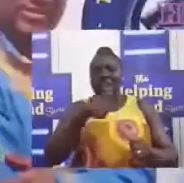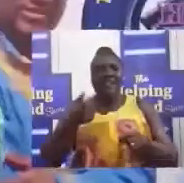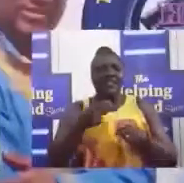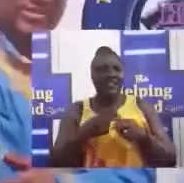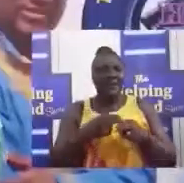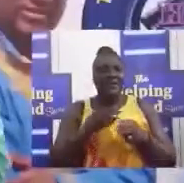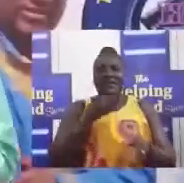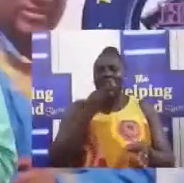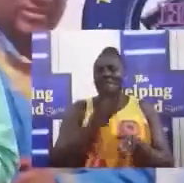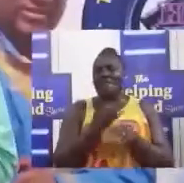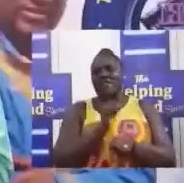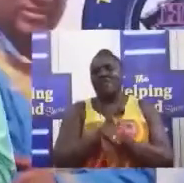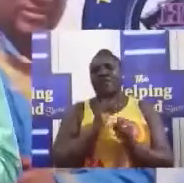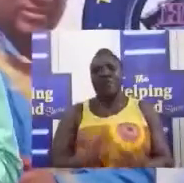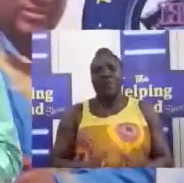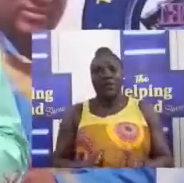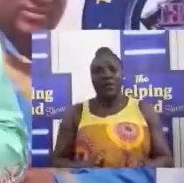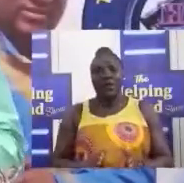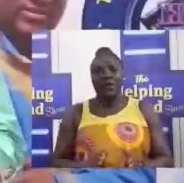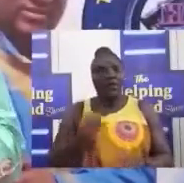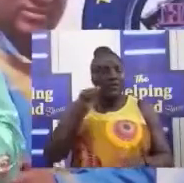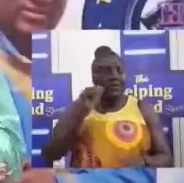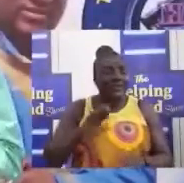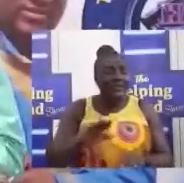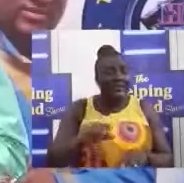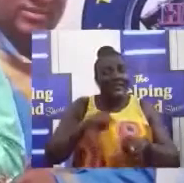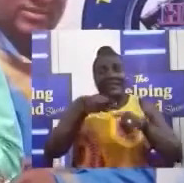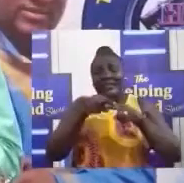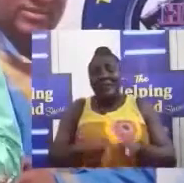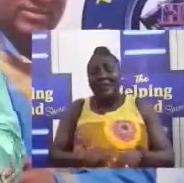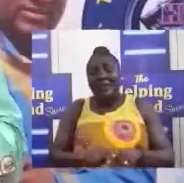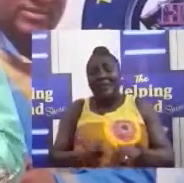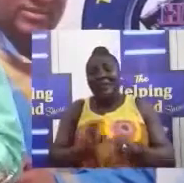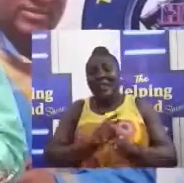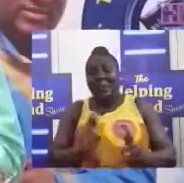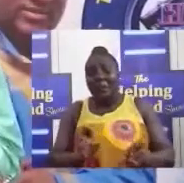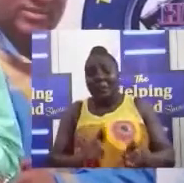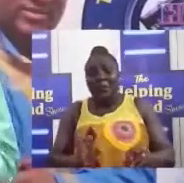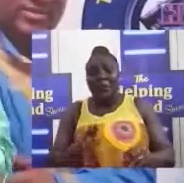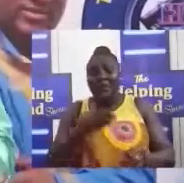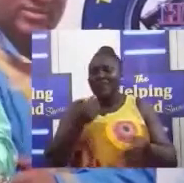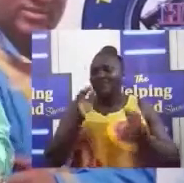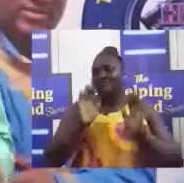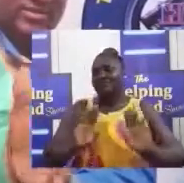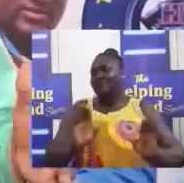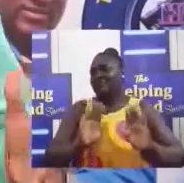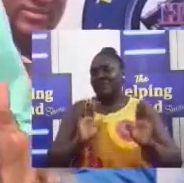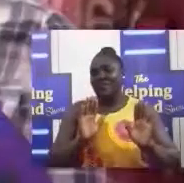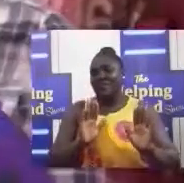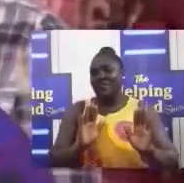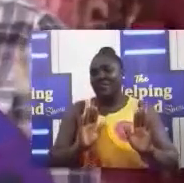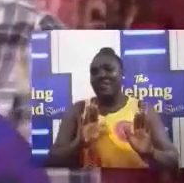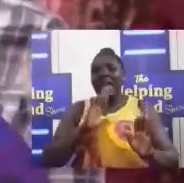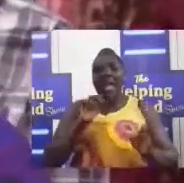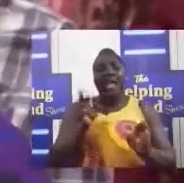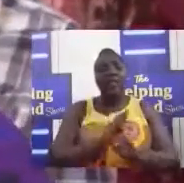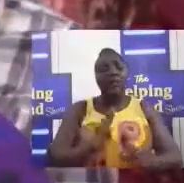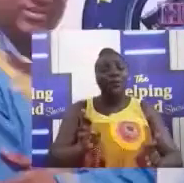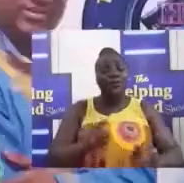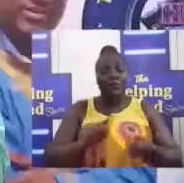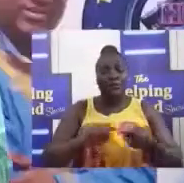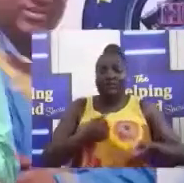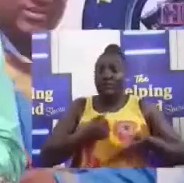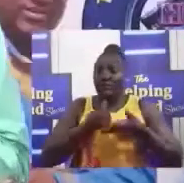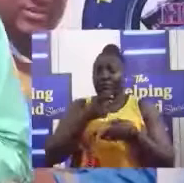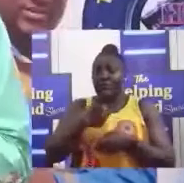call her the faithful worker. She is dependable, reliable, and adorable. And she's